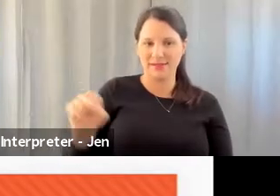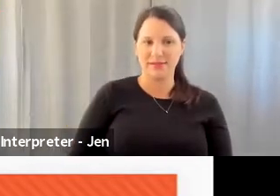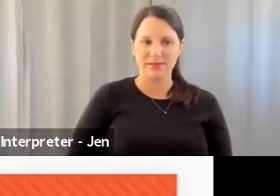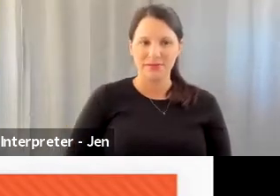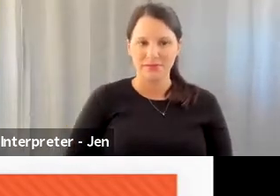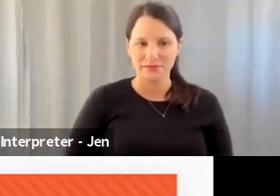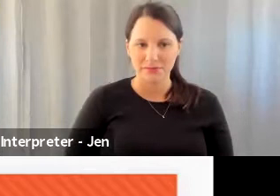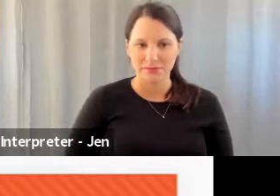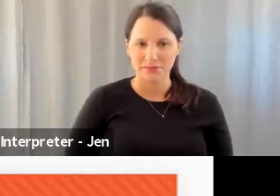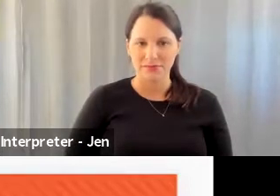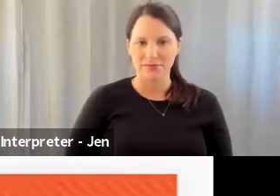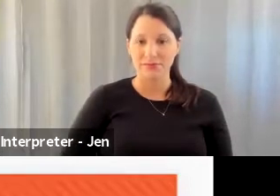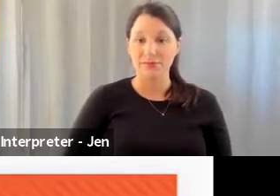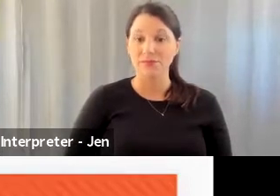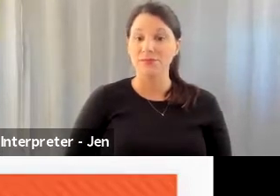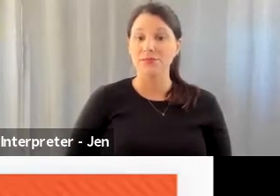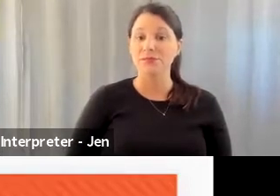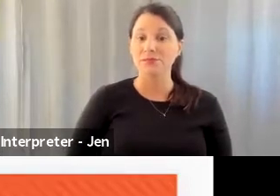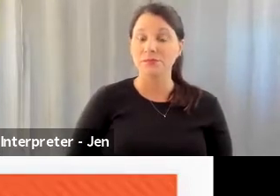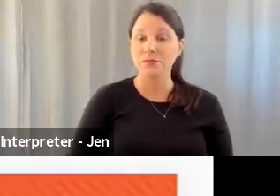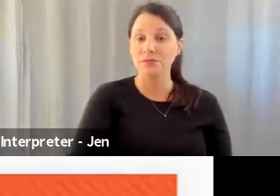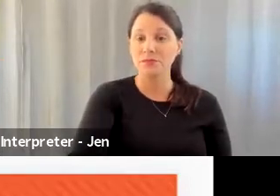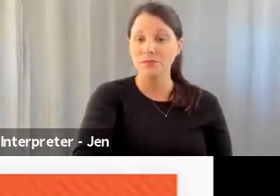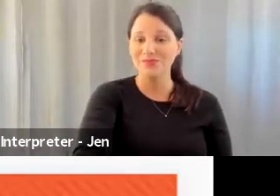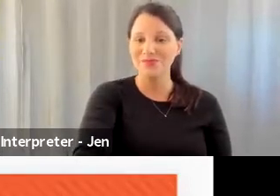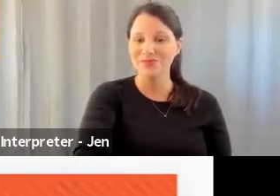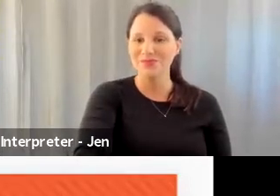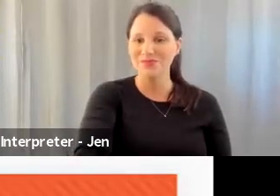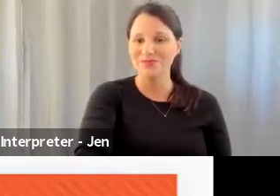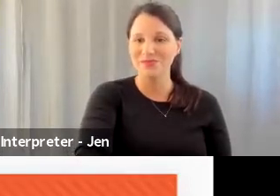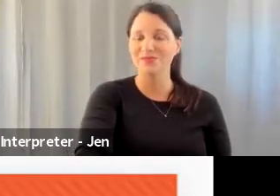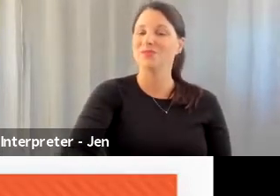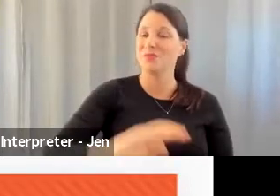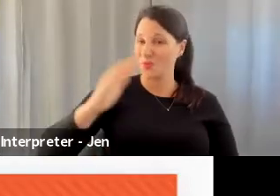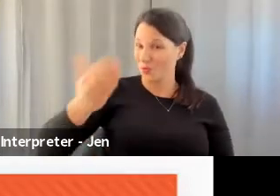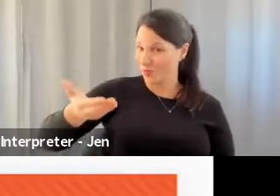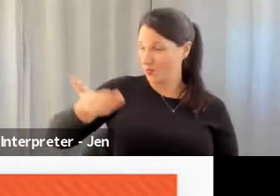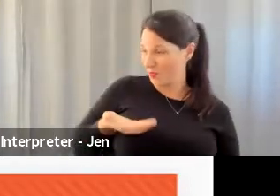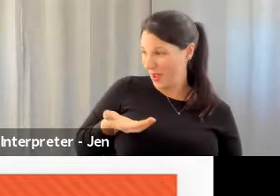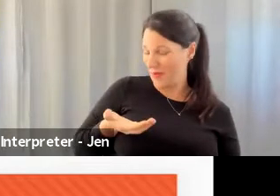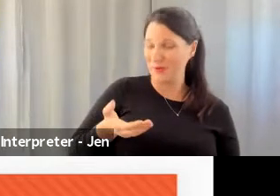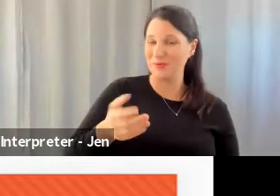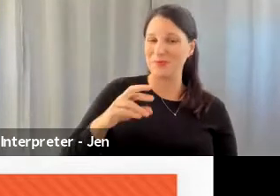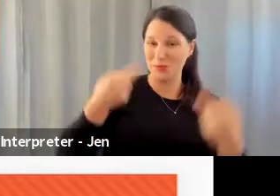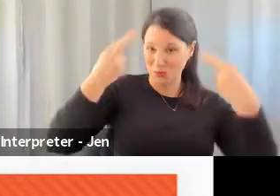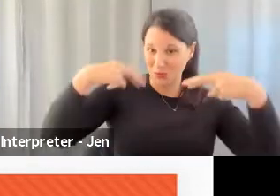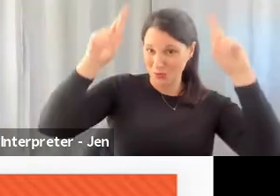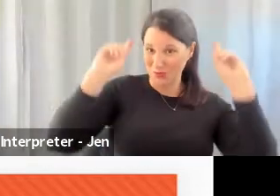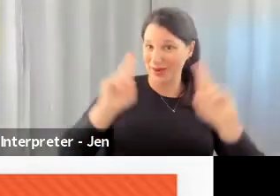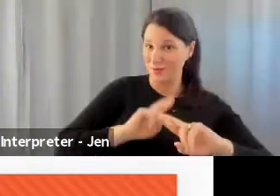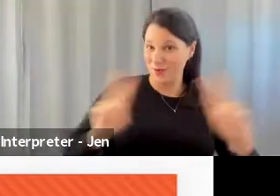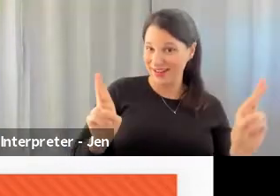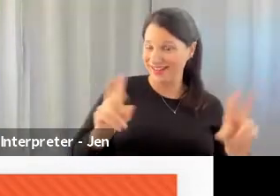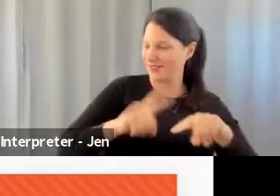well. So Crystal, welcome to RAM Ready, and we can't wait to hear about all that PASS has to